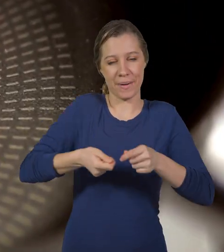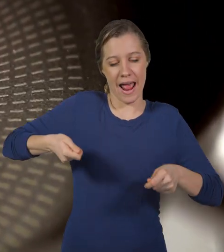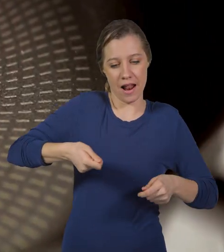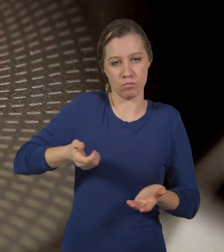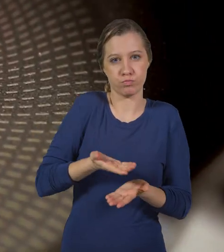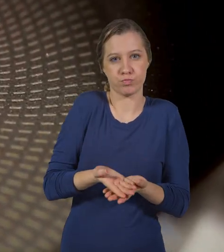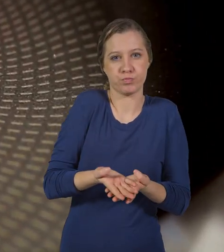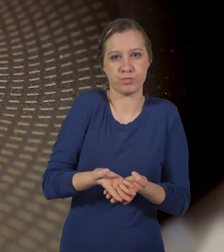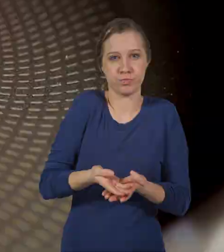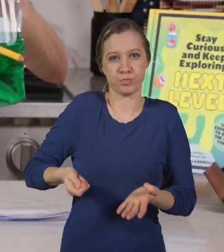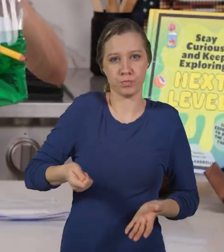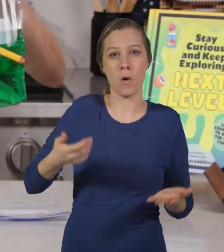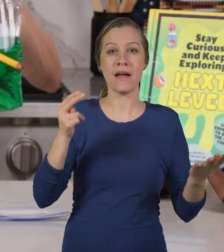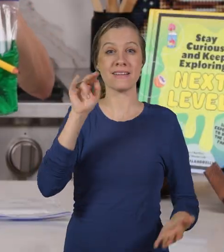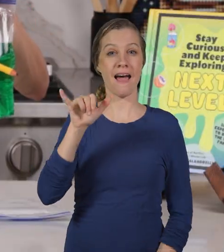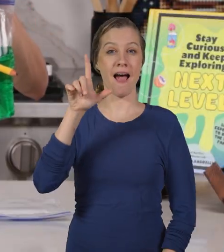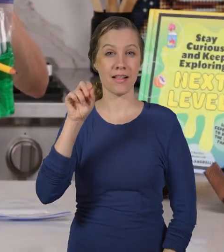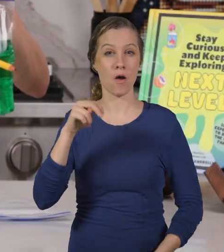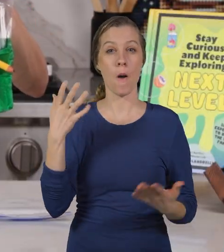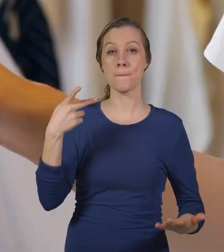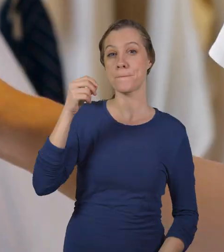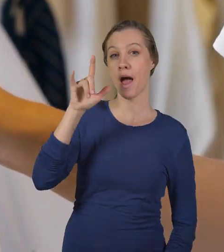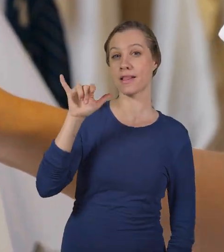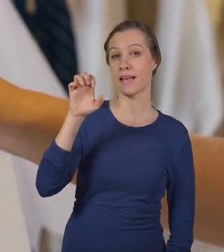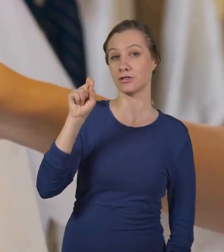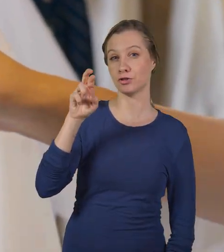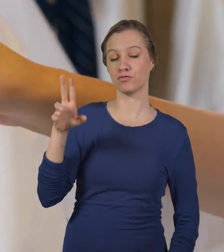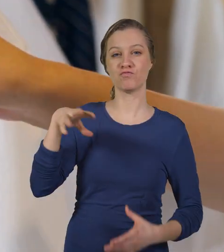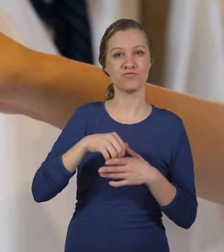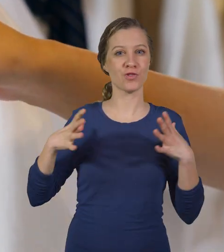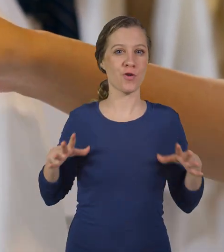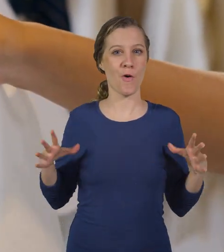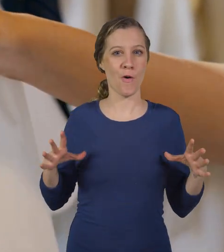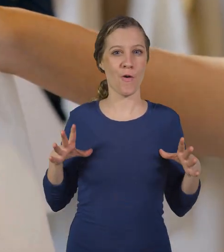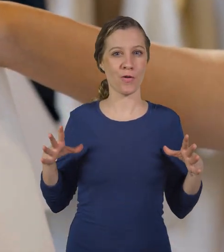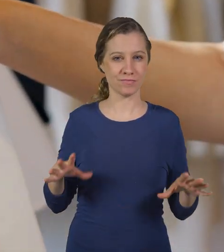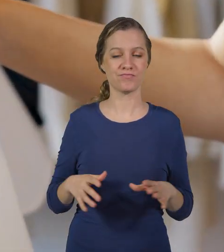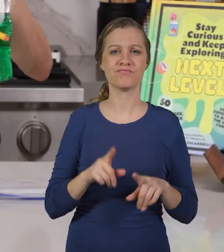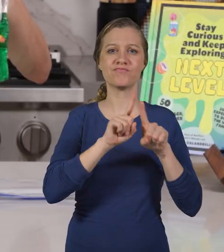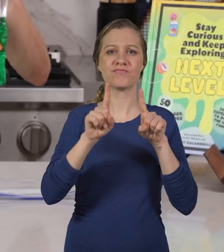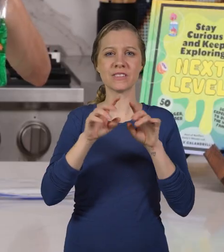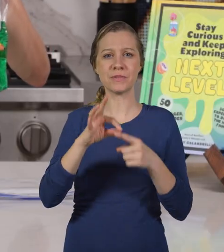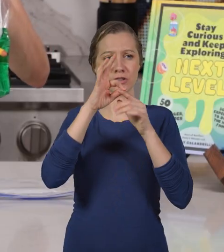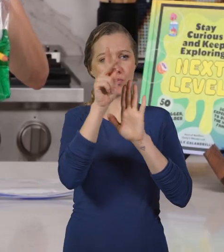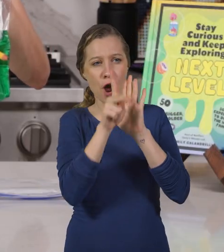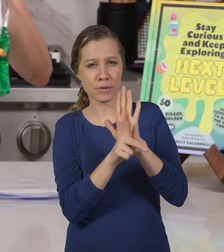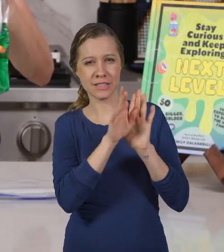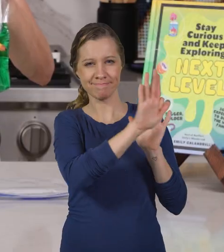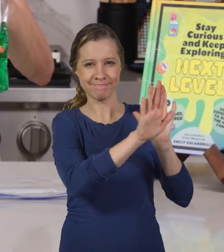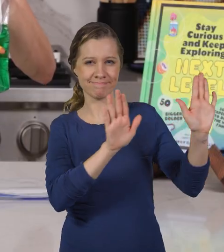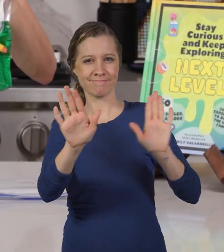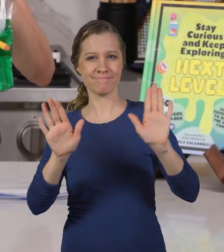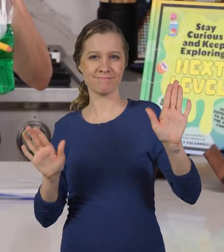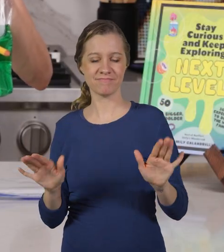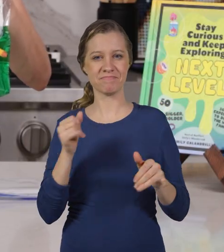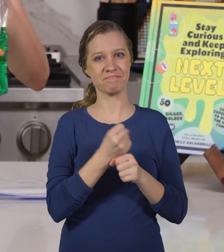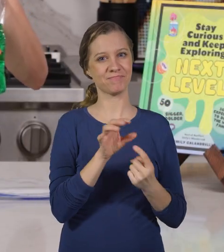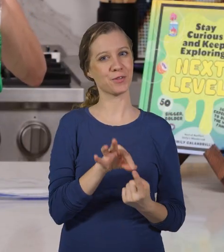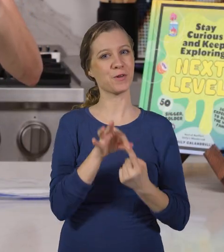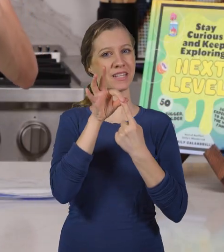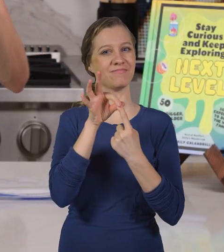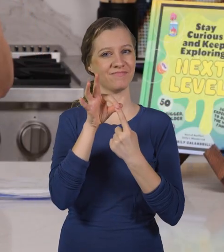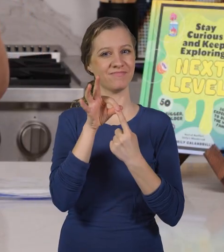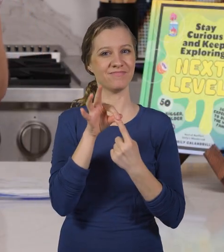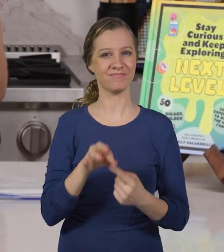on cooking pans, or nylon, or even polyester, which is used in clothes. And they each have different special